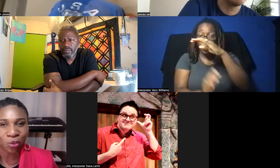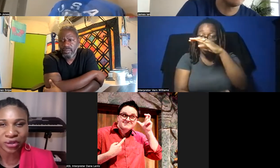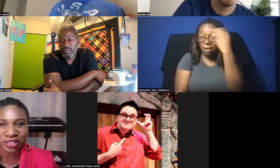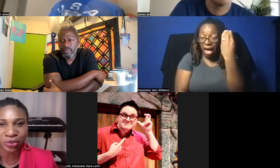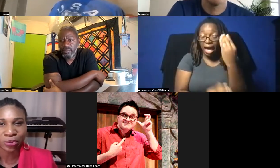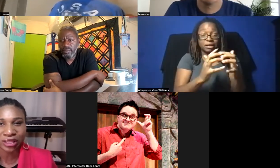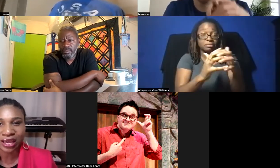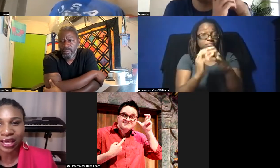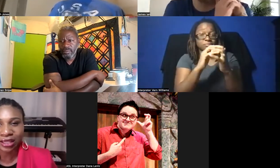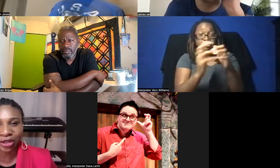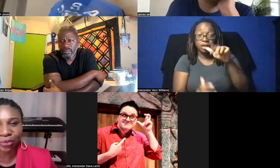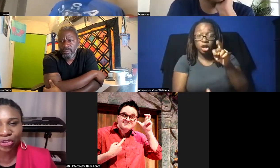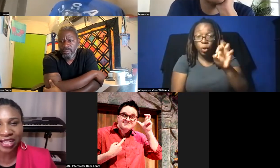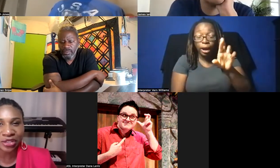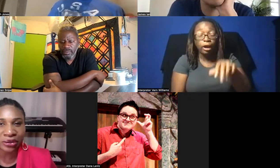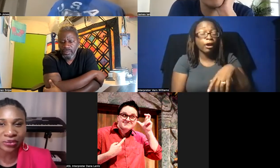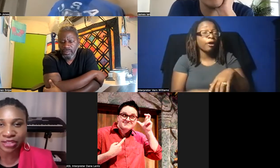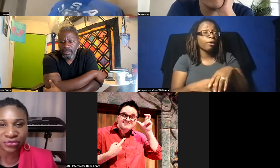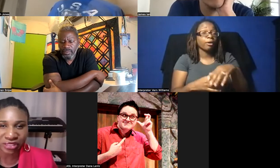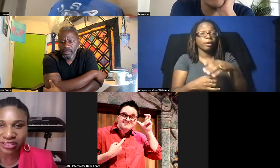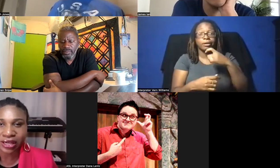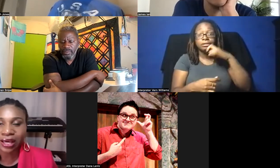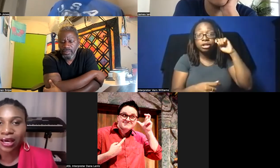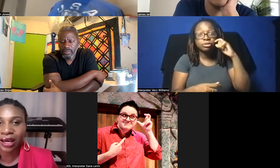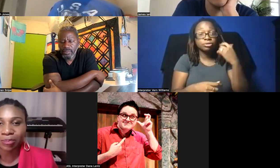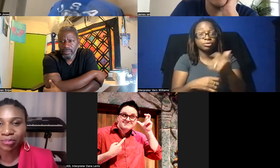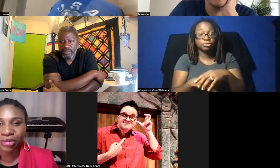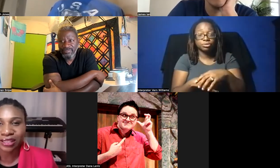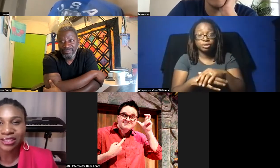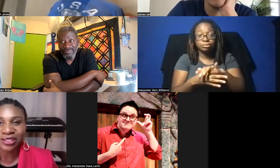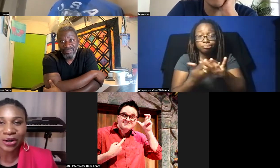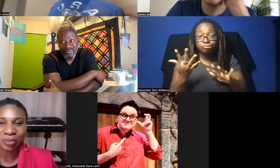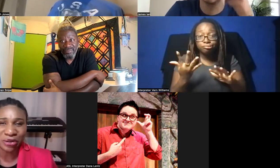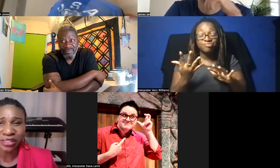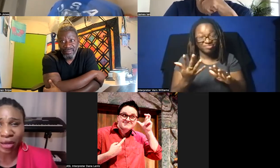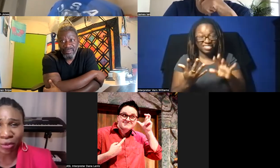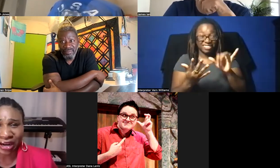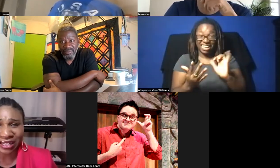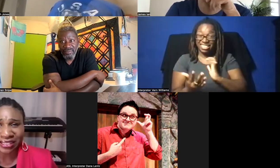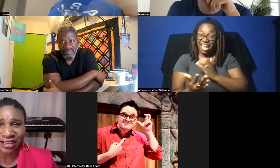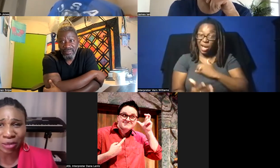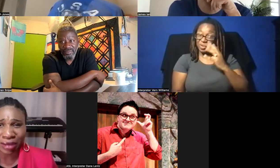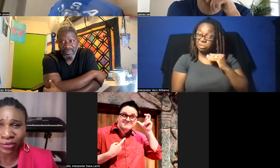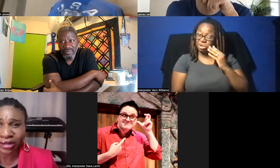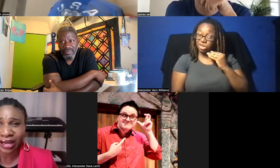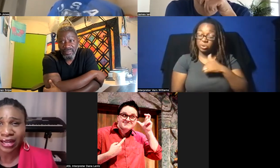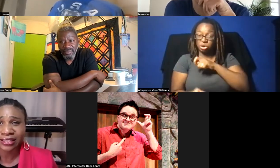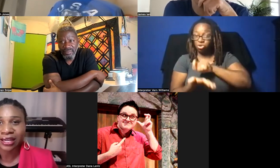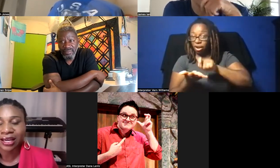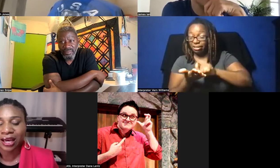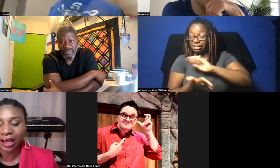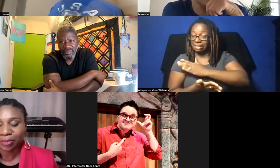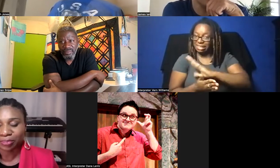with queerness or with, gender difference. This is our experience that we're writing and singing about.